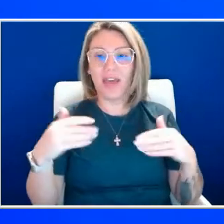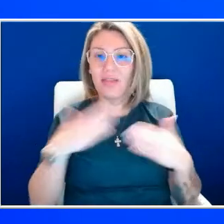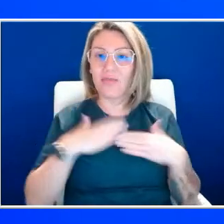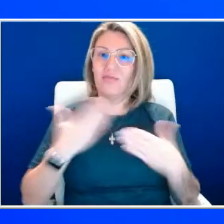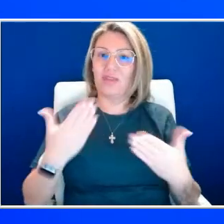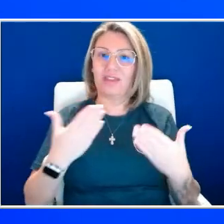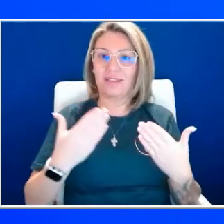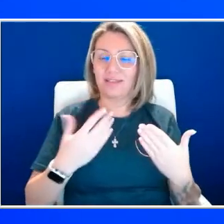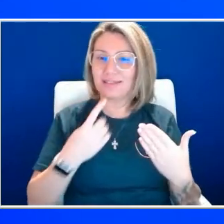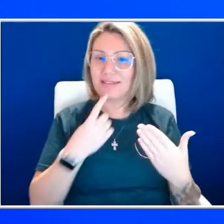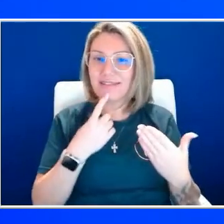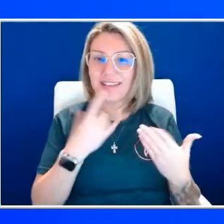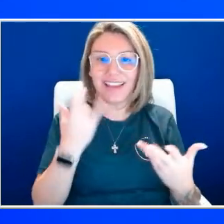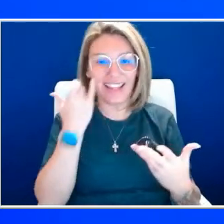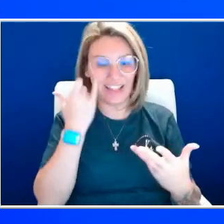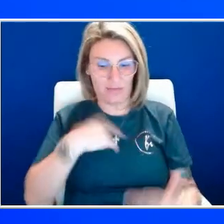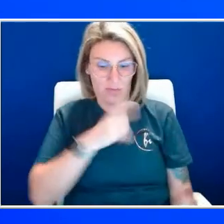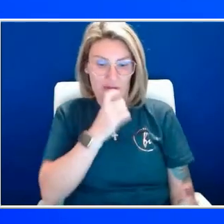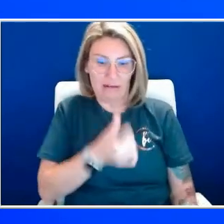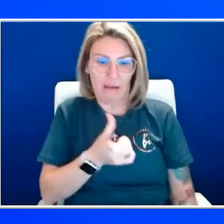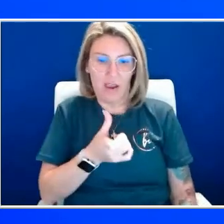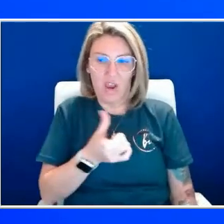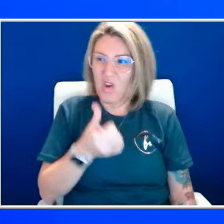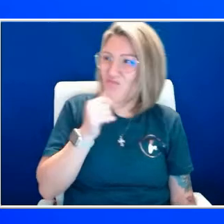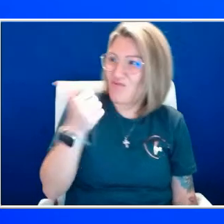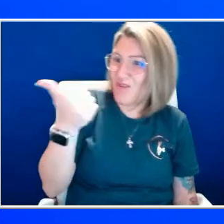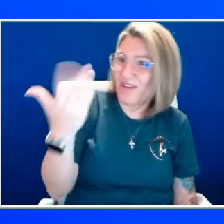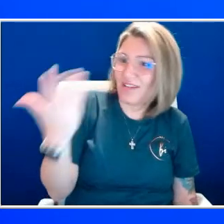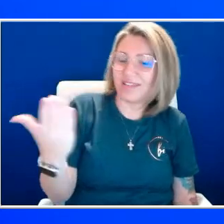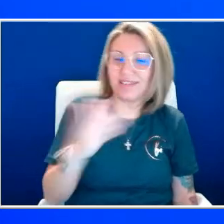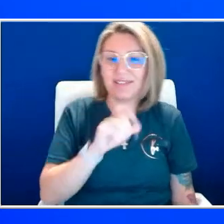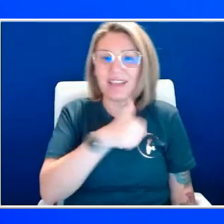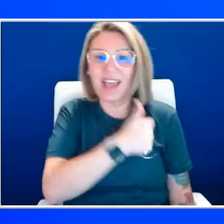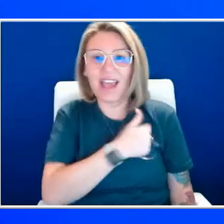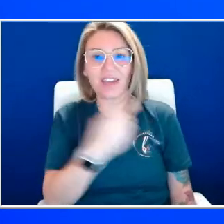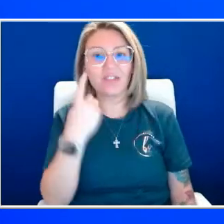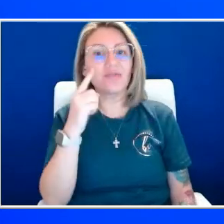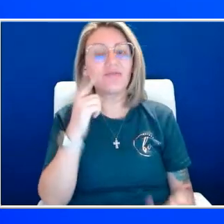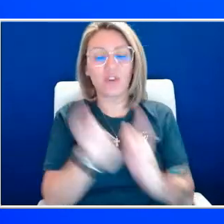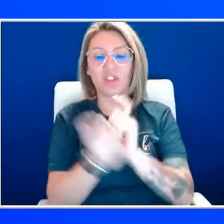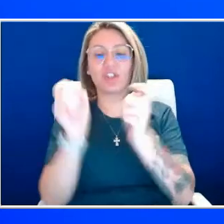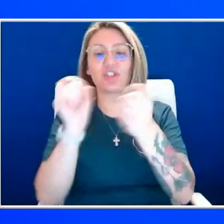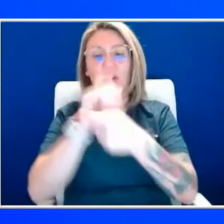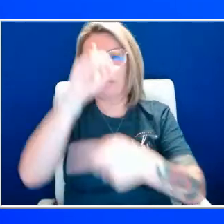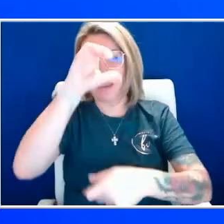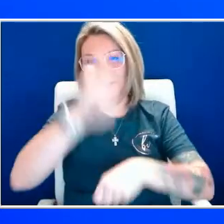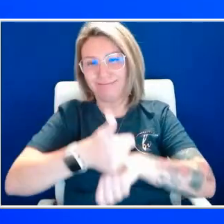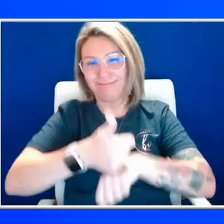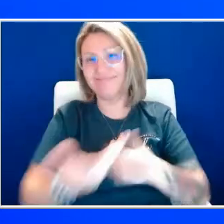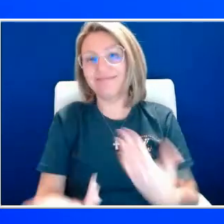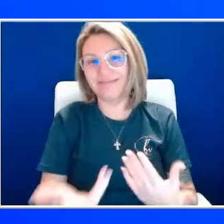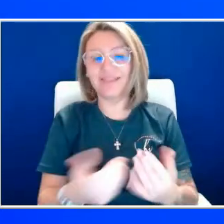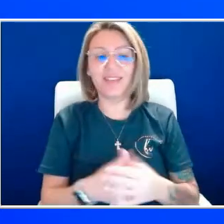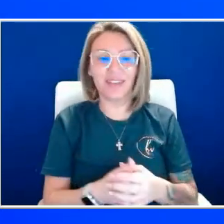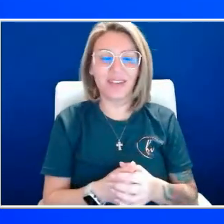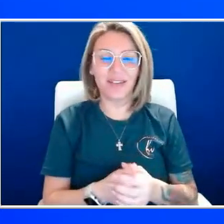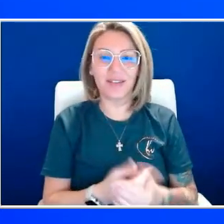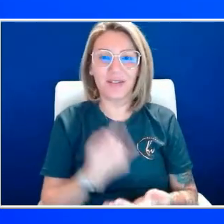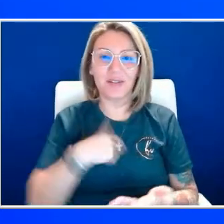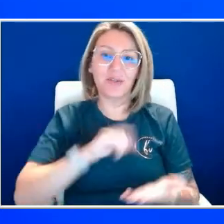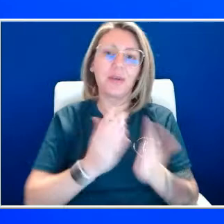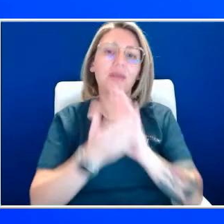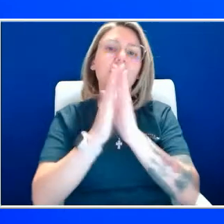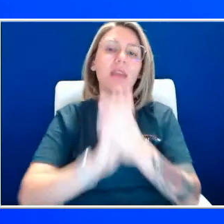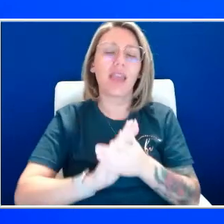don't do it, who else is going to do it? I think the attitude of the team changed, and we became, as a team, we